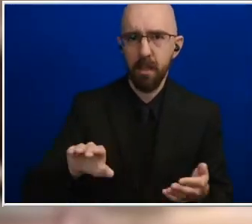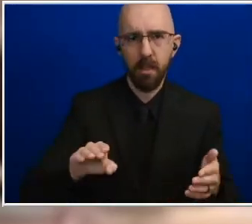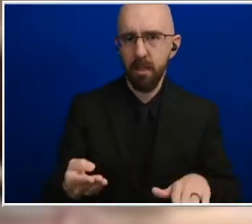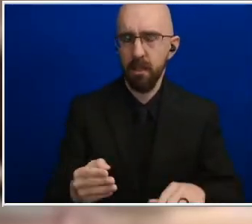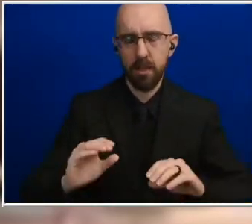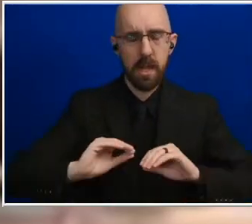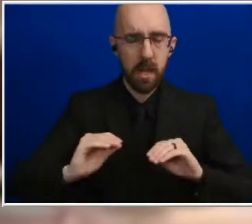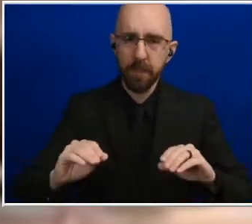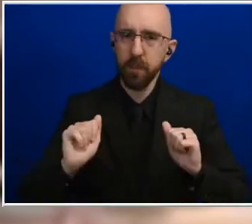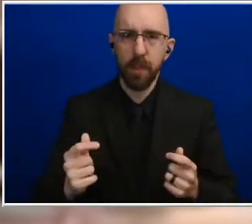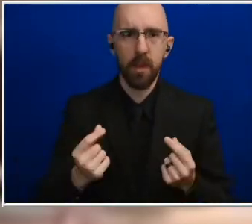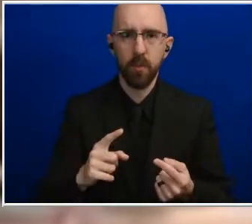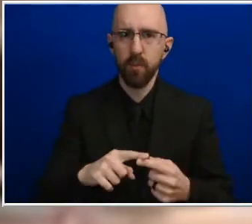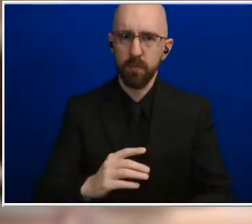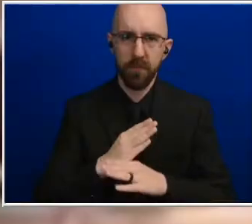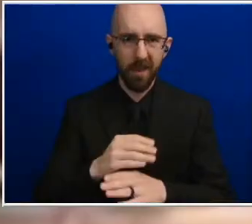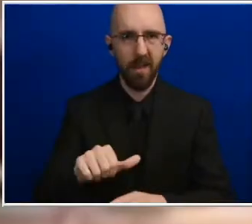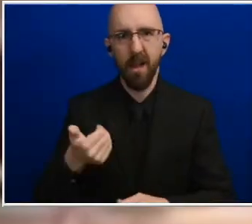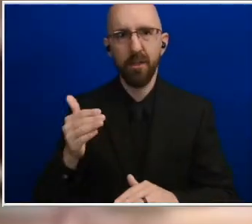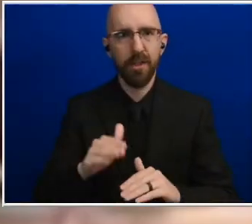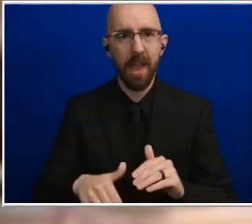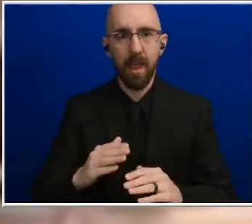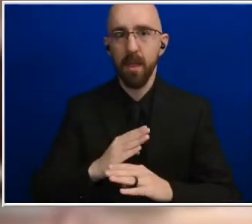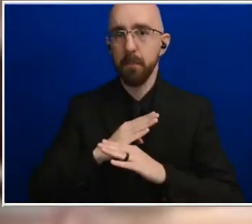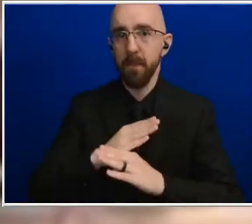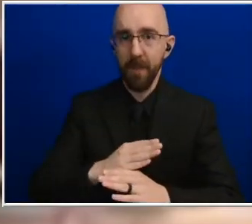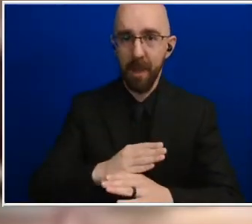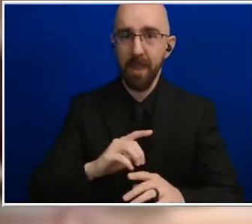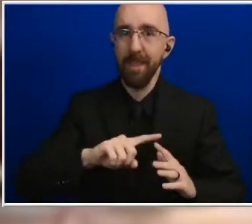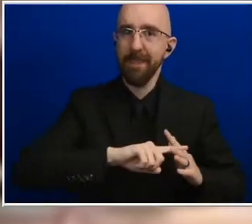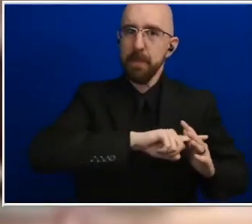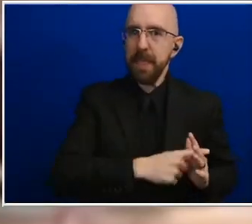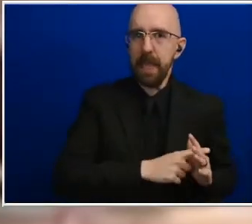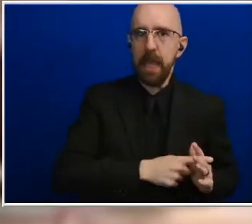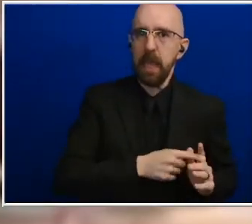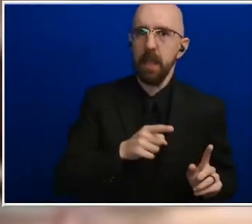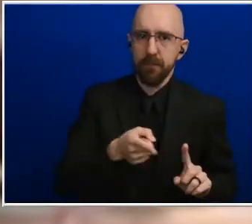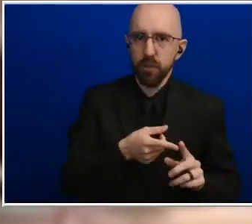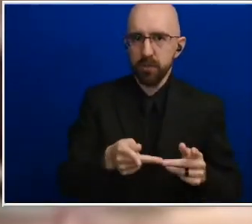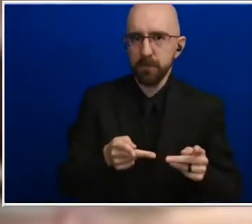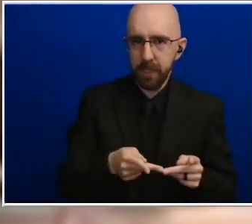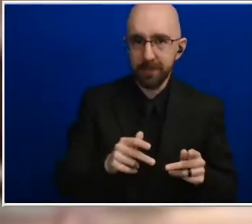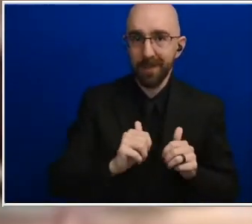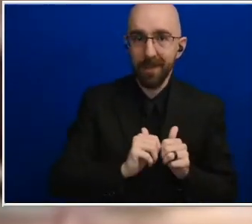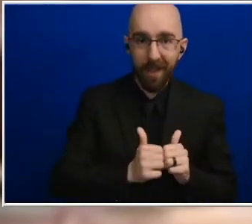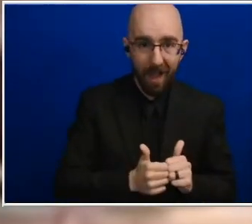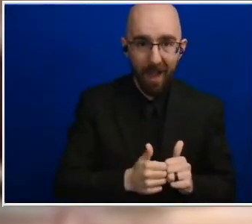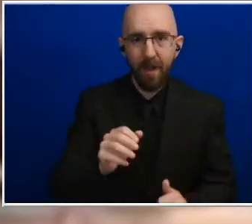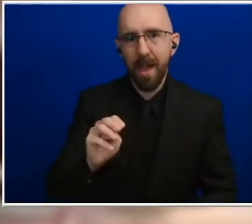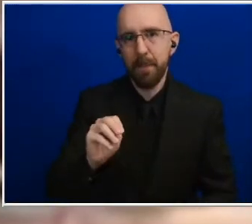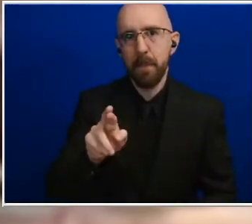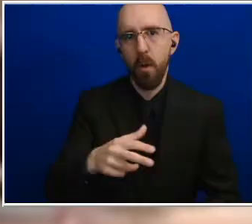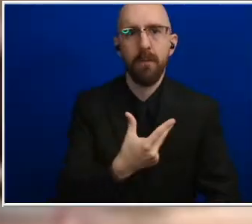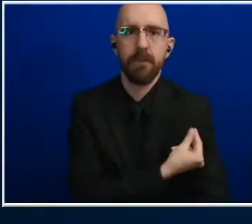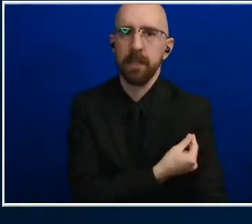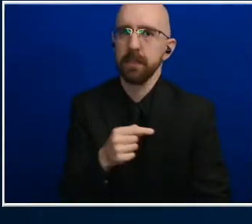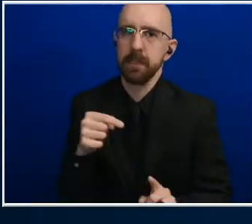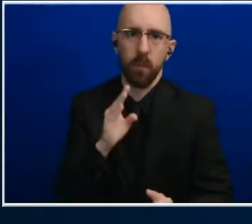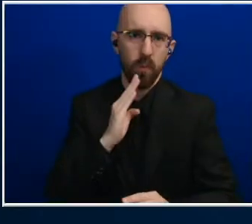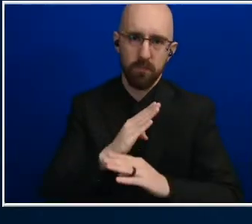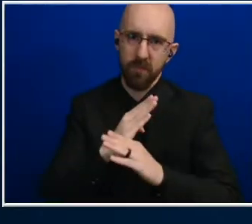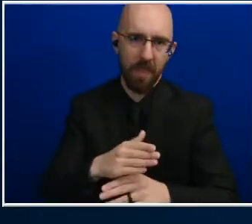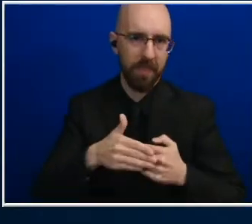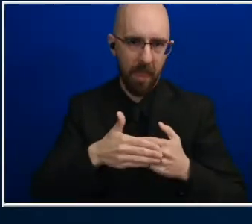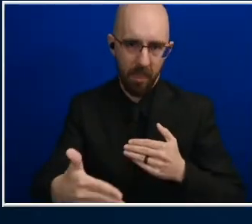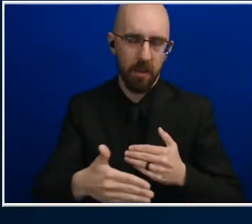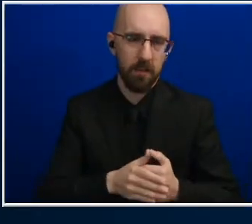do other than prevent this from the very beginning by getting your MMR vaccine. Isn't it